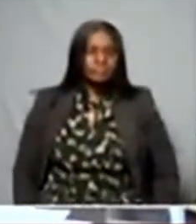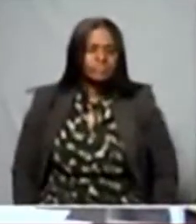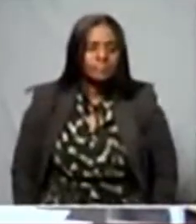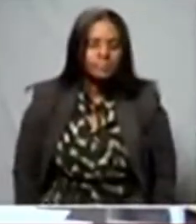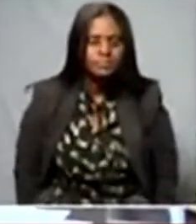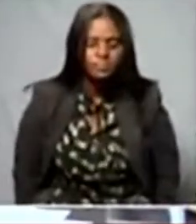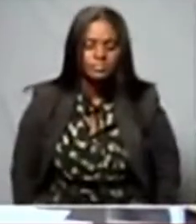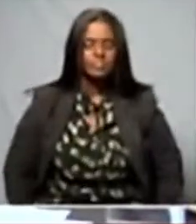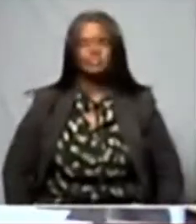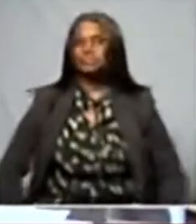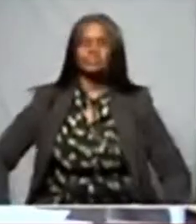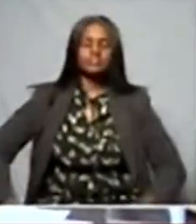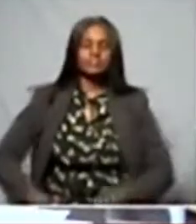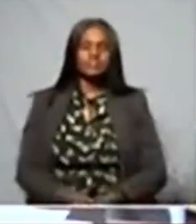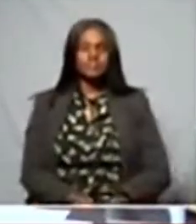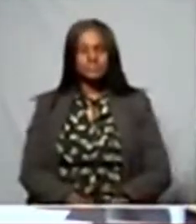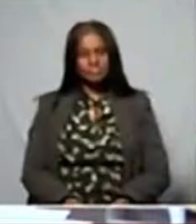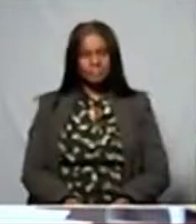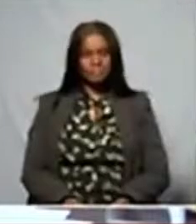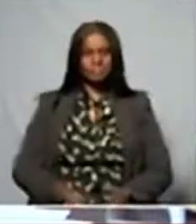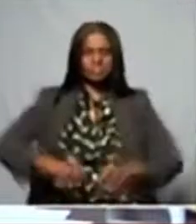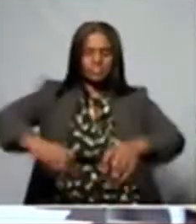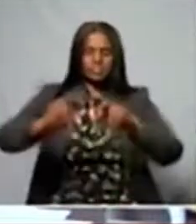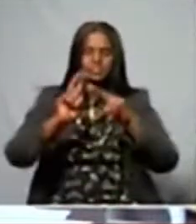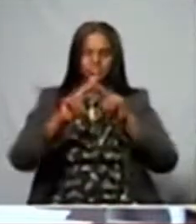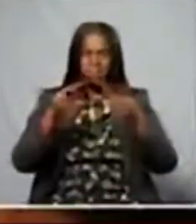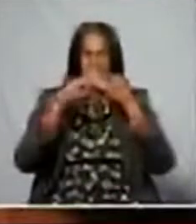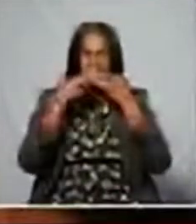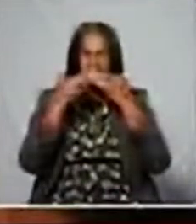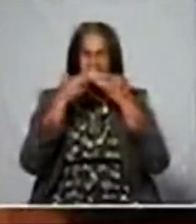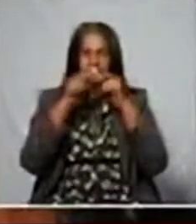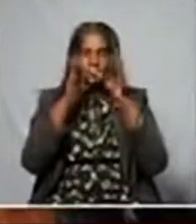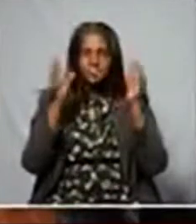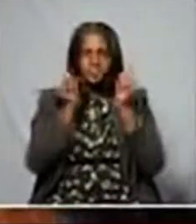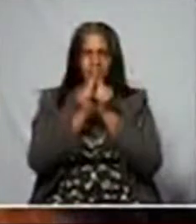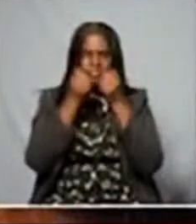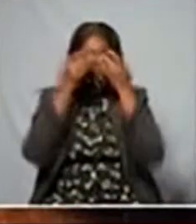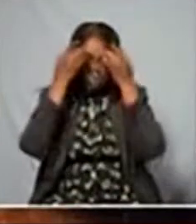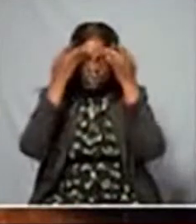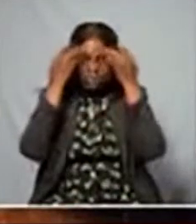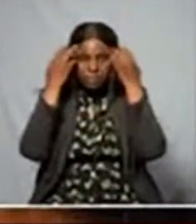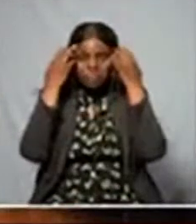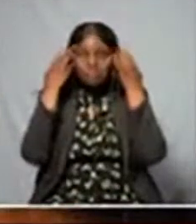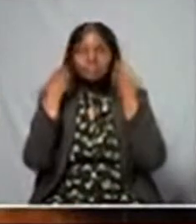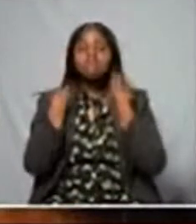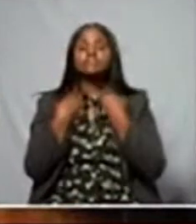Yeah. Oh, thank you, Chair. With regards the